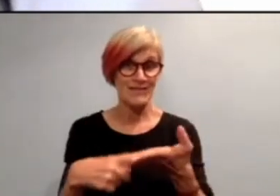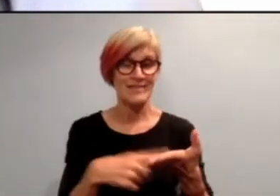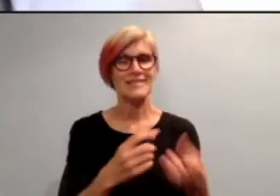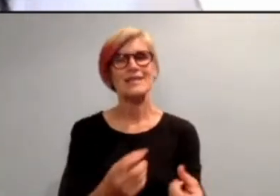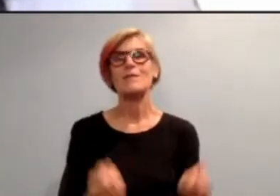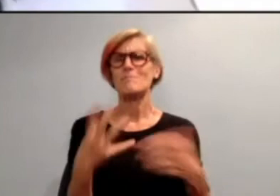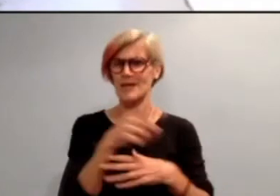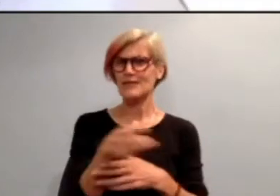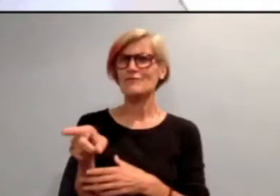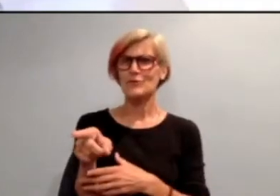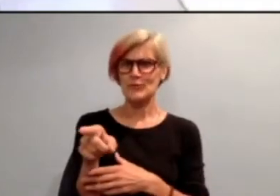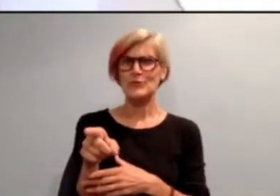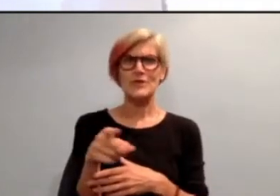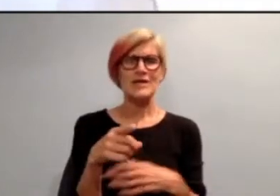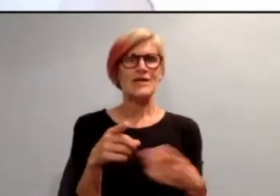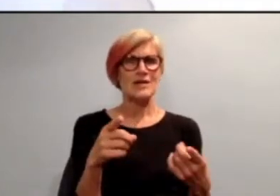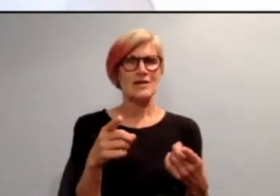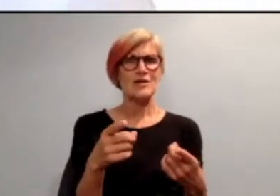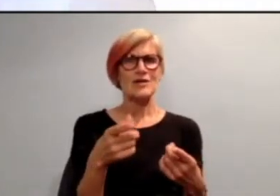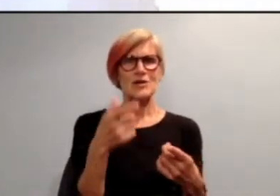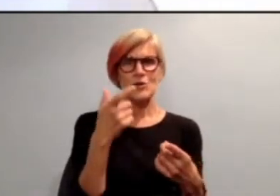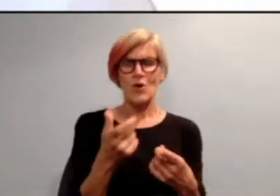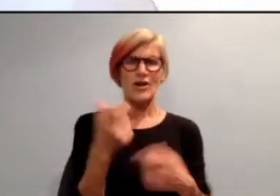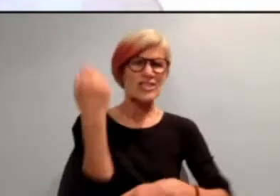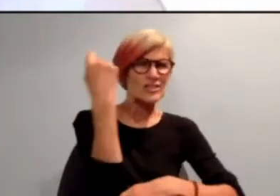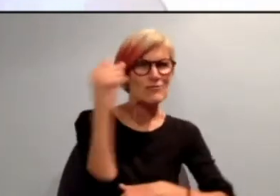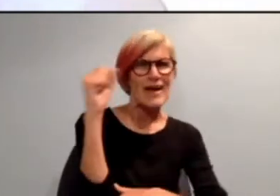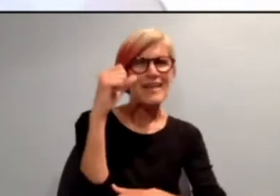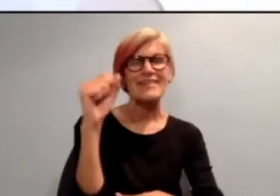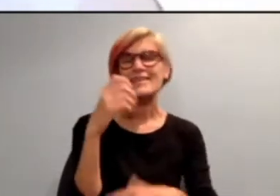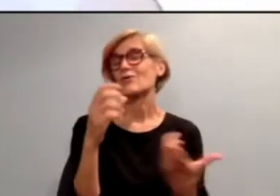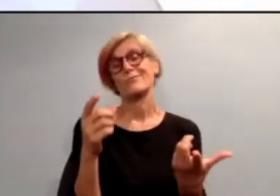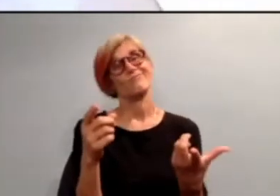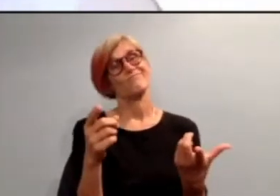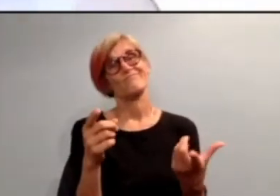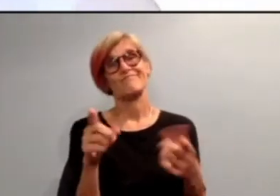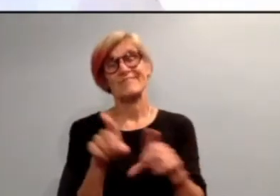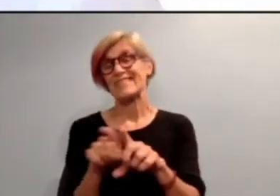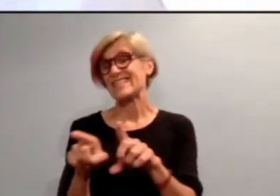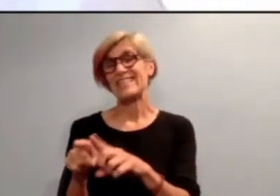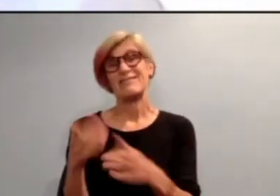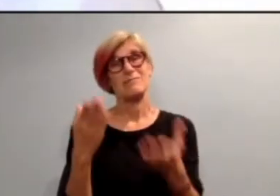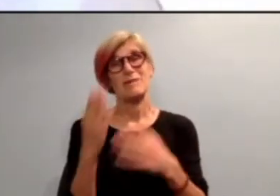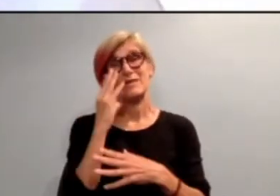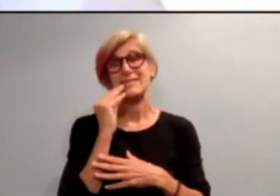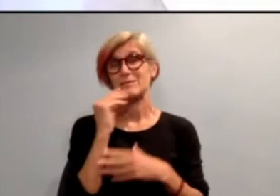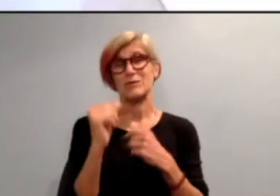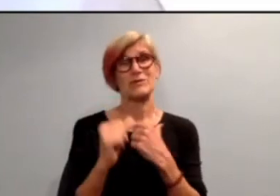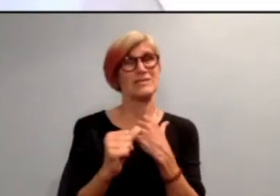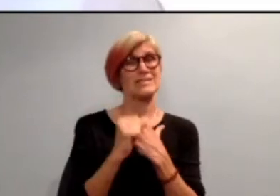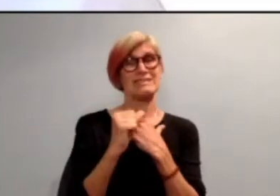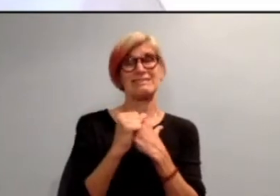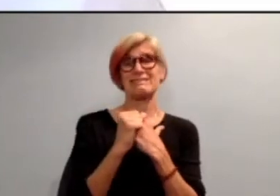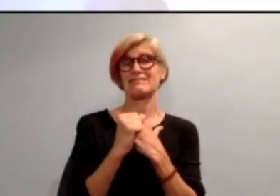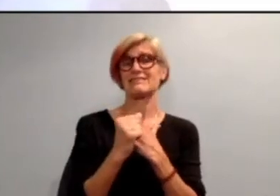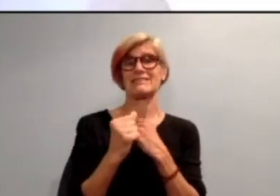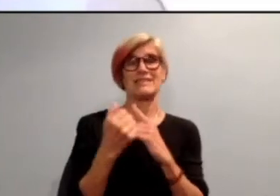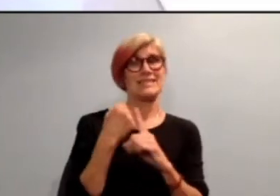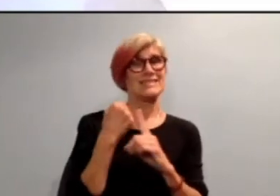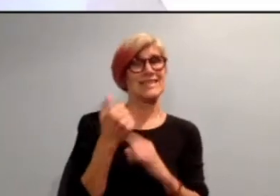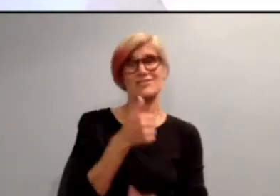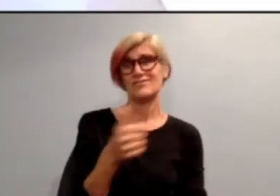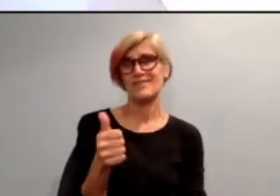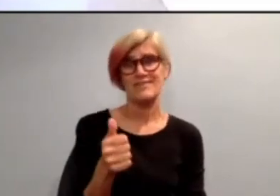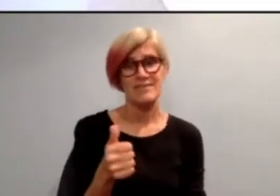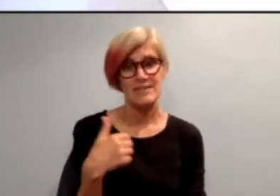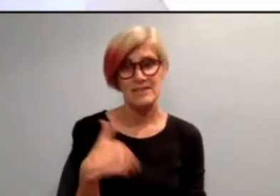you have been watching, rallying, or even experienced attacks yourselves and have seen the